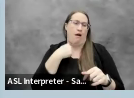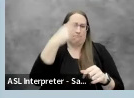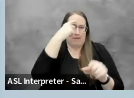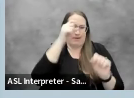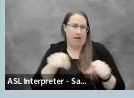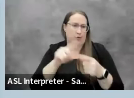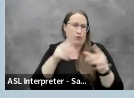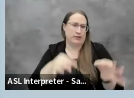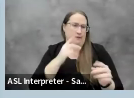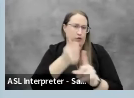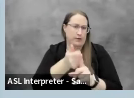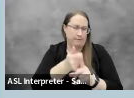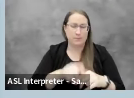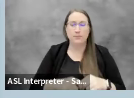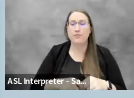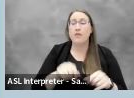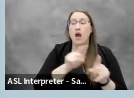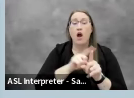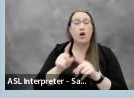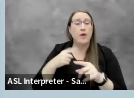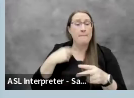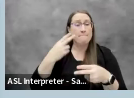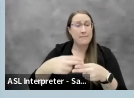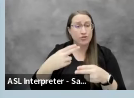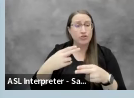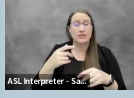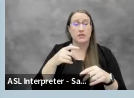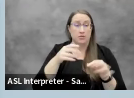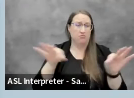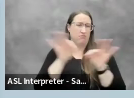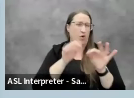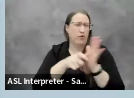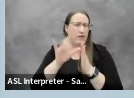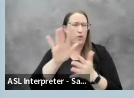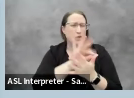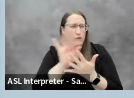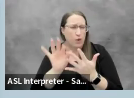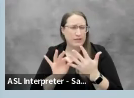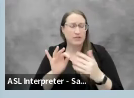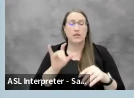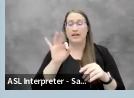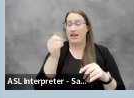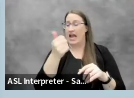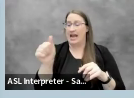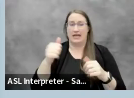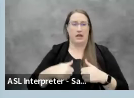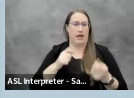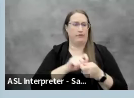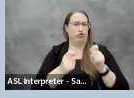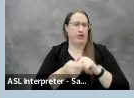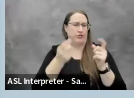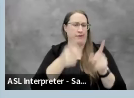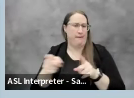then, like I mentioned earlier, it's very important to review your choices, especially if there is a life-changing event in your